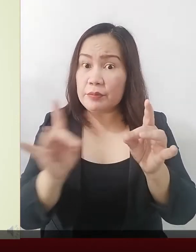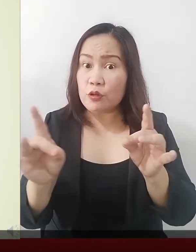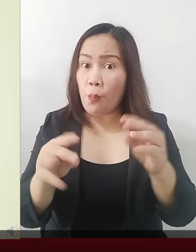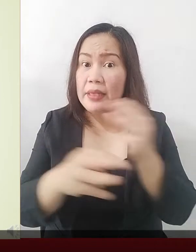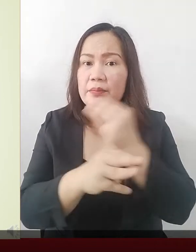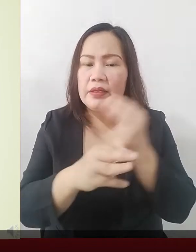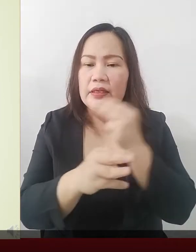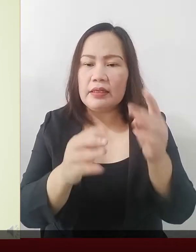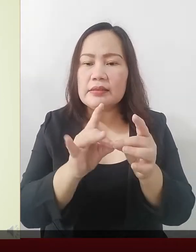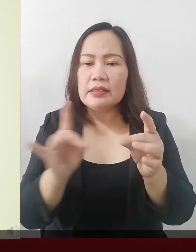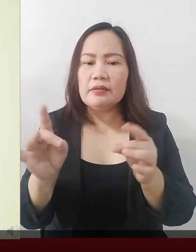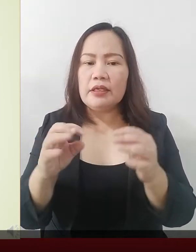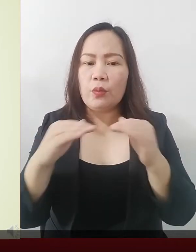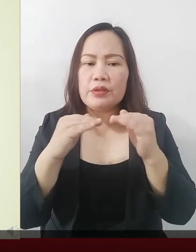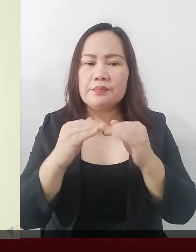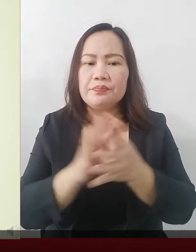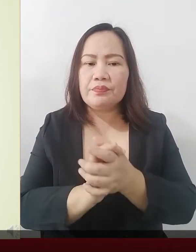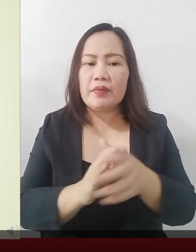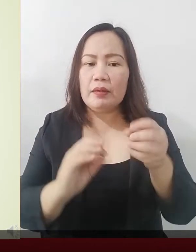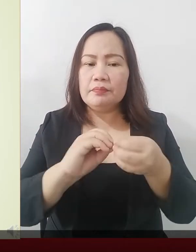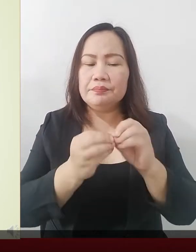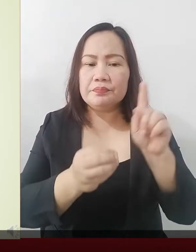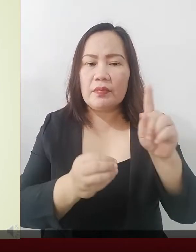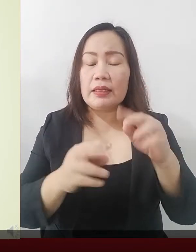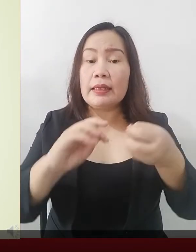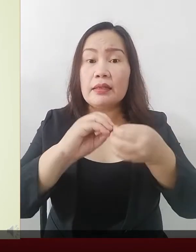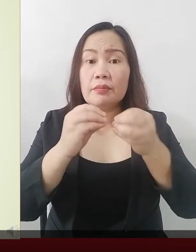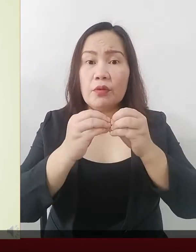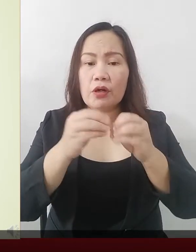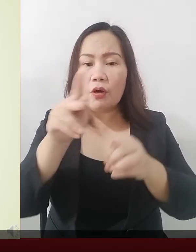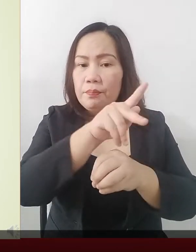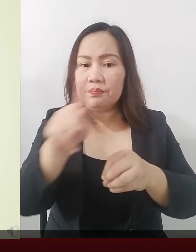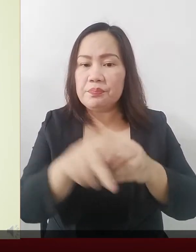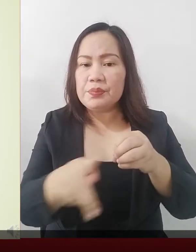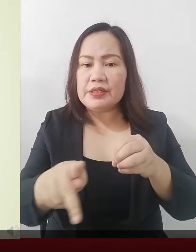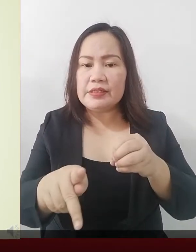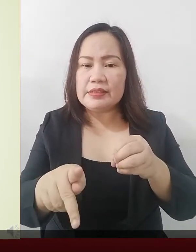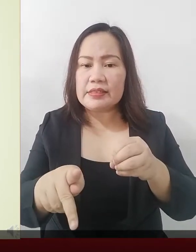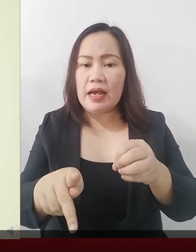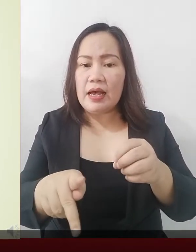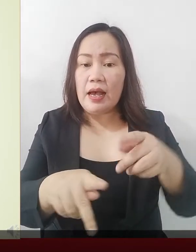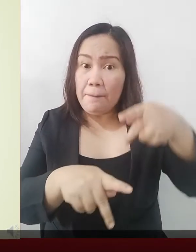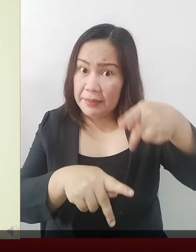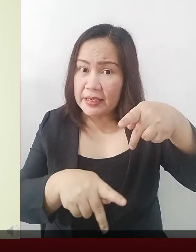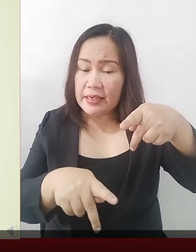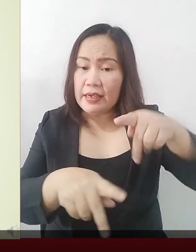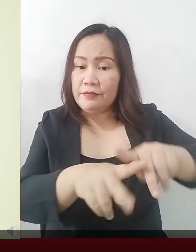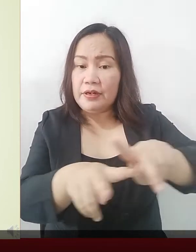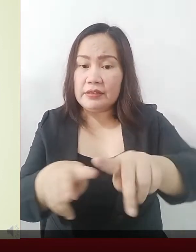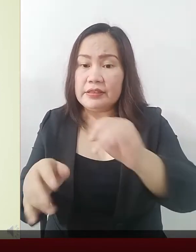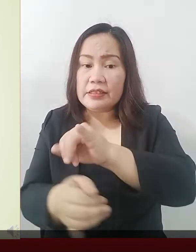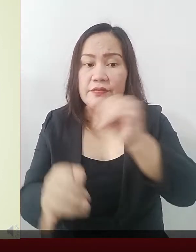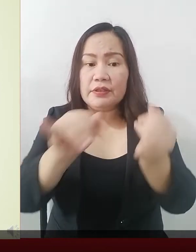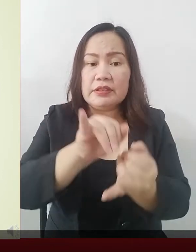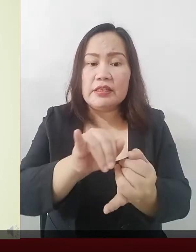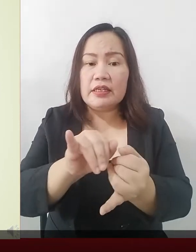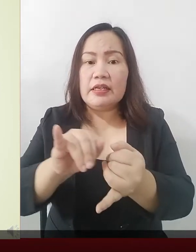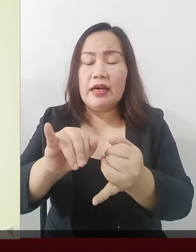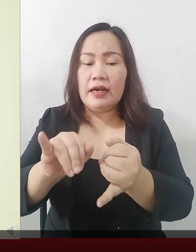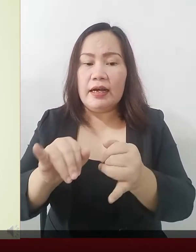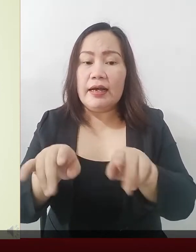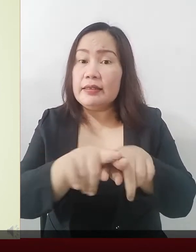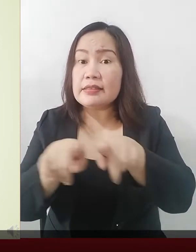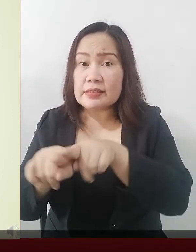equations. Number 1. The number of pizza slices P varies inversely as the number of persons